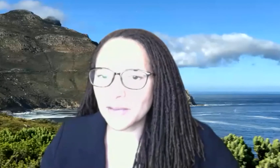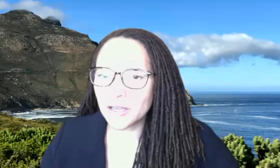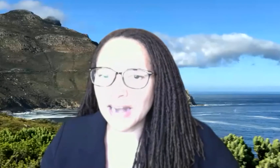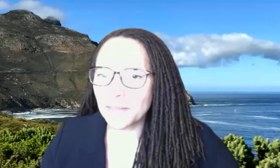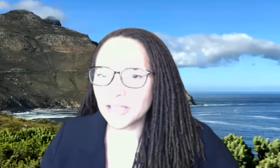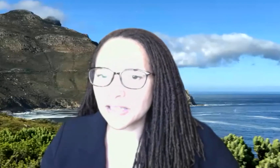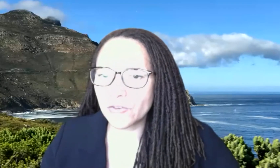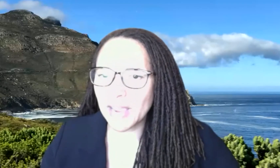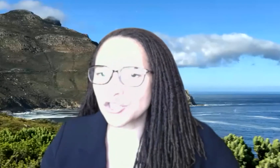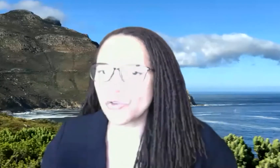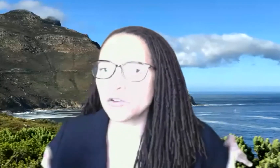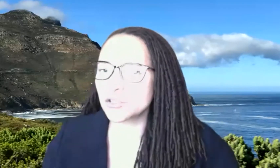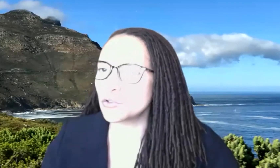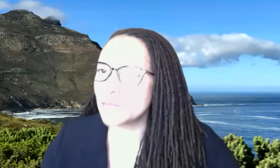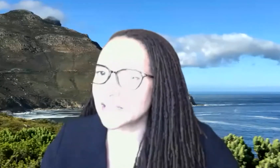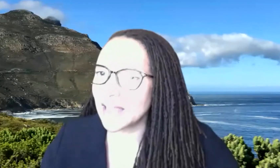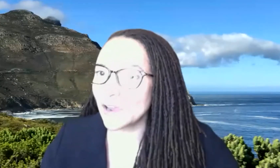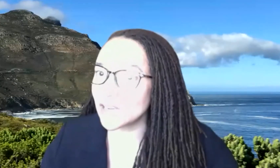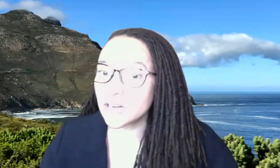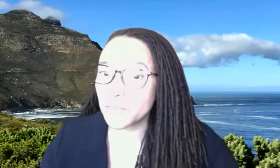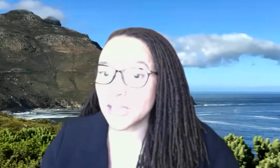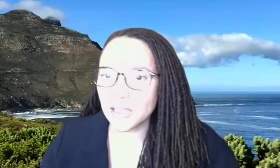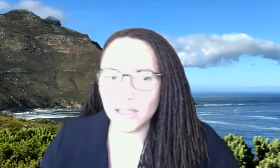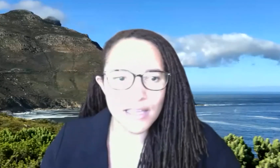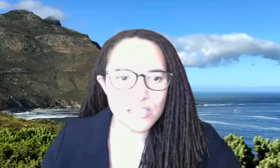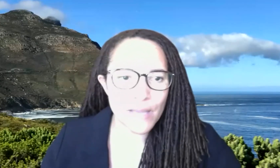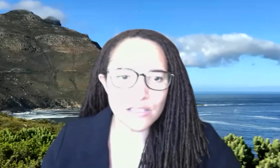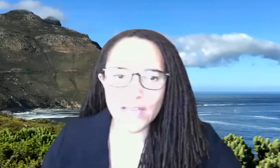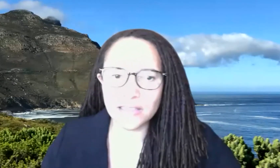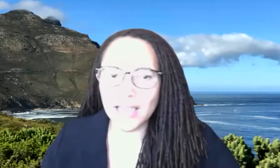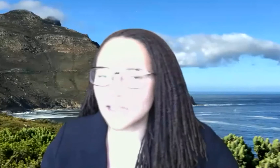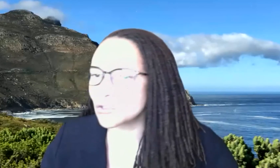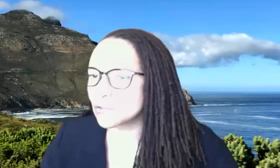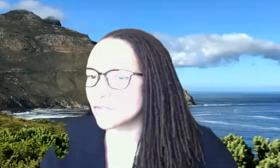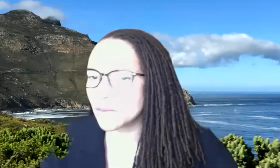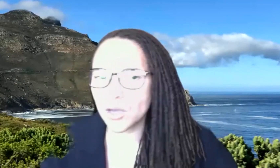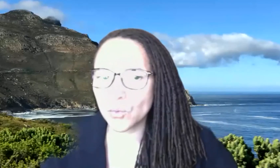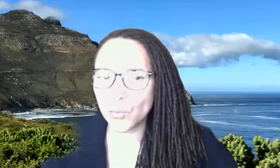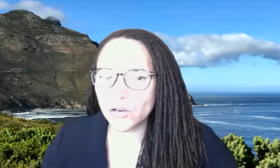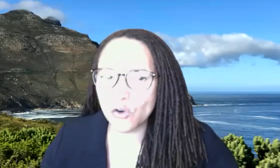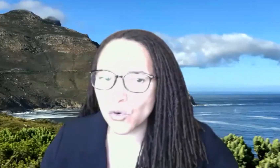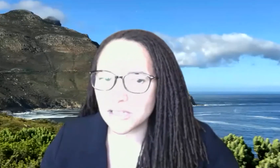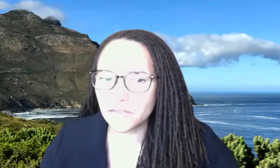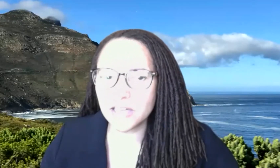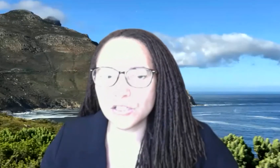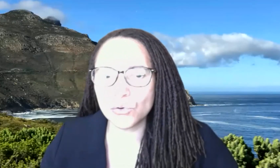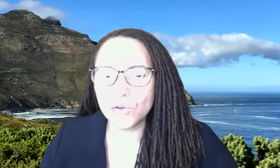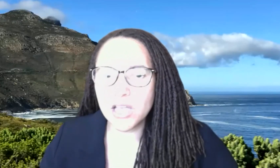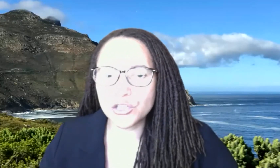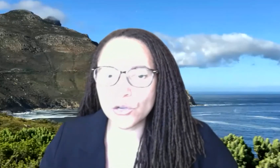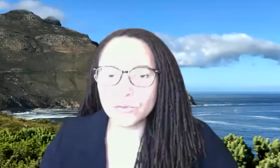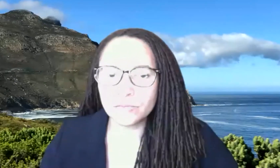than an applicant from a stronger school who makes an A or even a B, despite the fact that the A student from the weaker or more disadvantaged